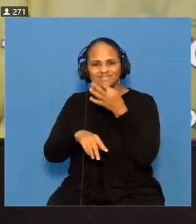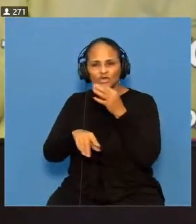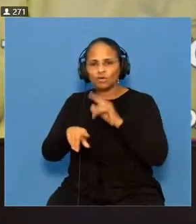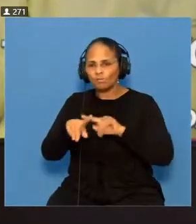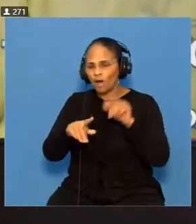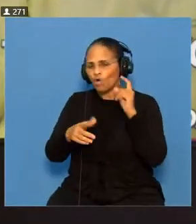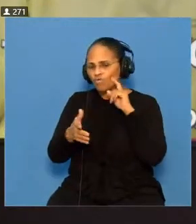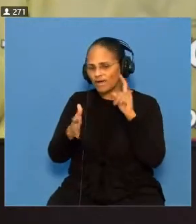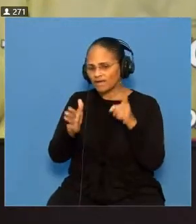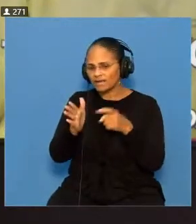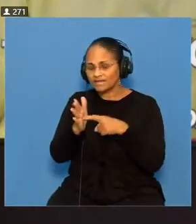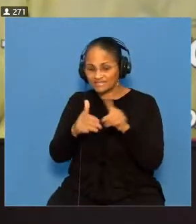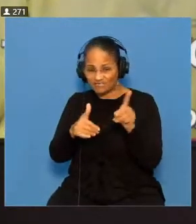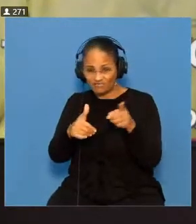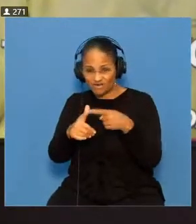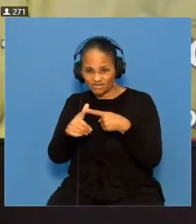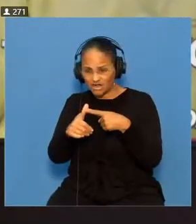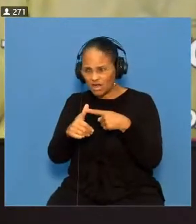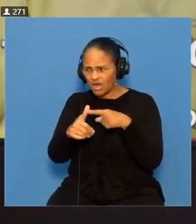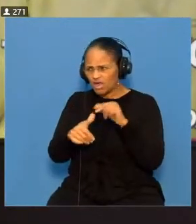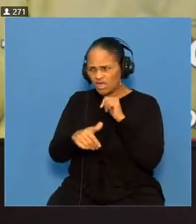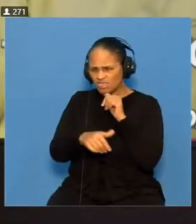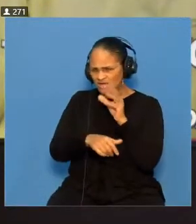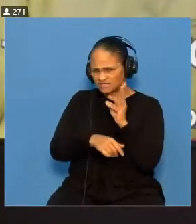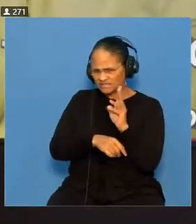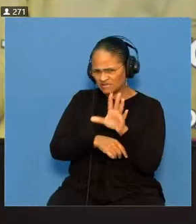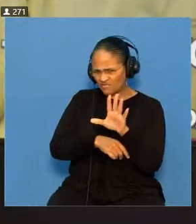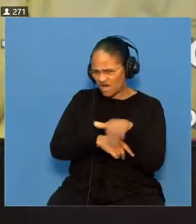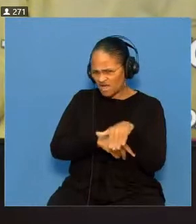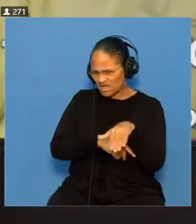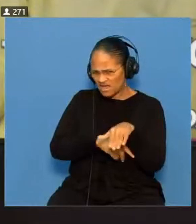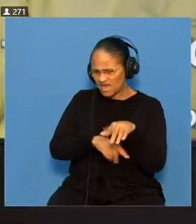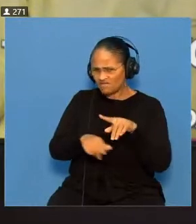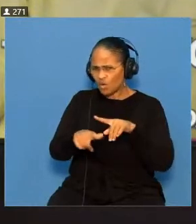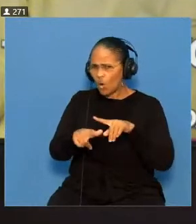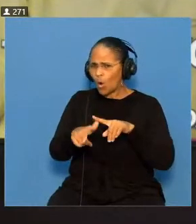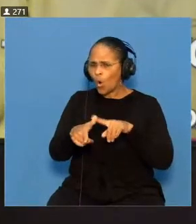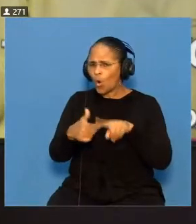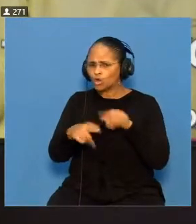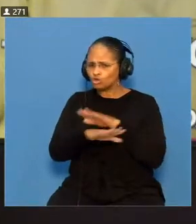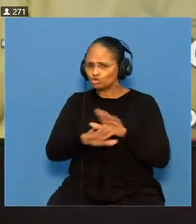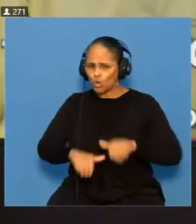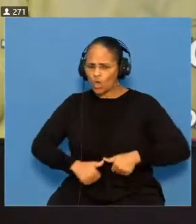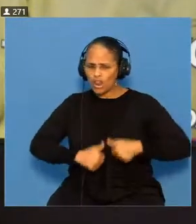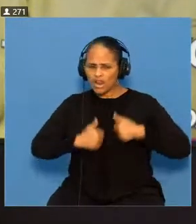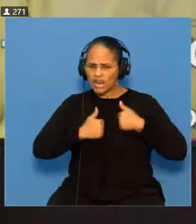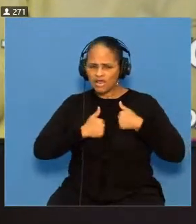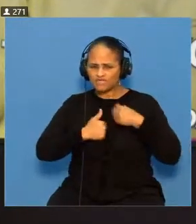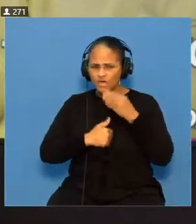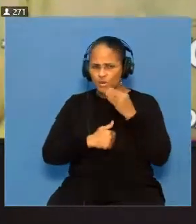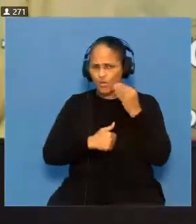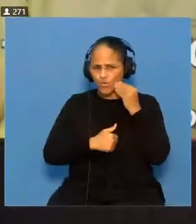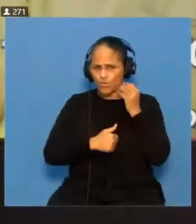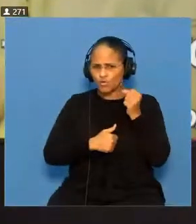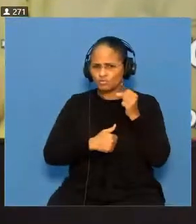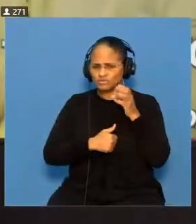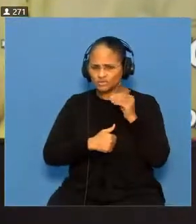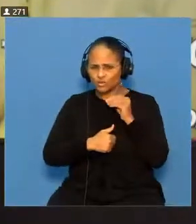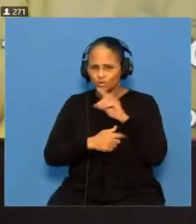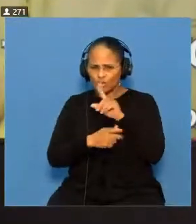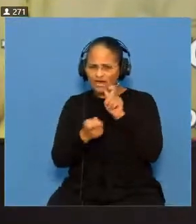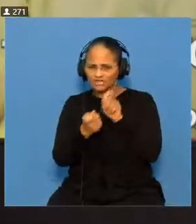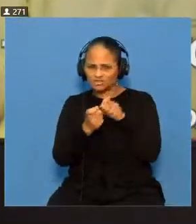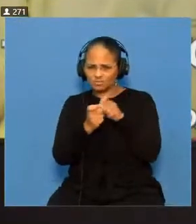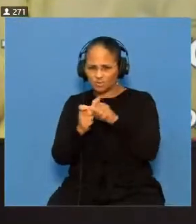of the vaccine is going, I don't think you're 65 yet. So unfortunately, or you don't live in a home. So unfortunately, I'm not sure you would actually be within